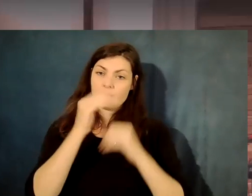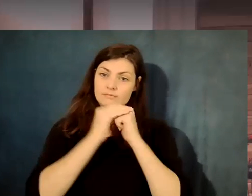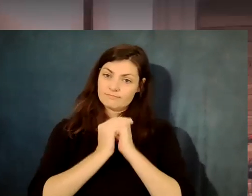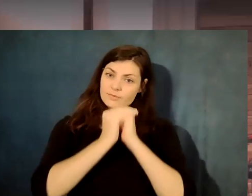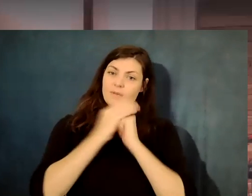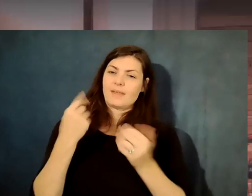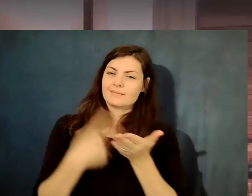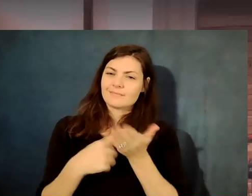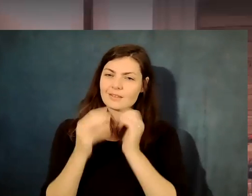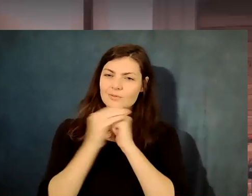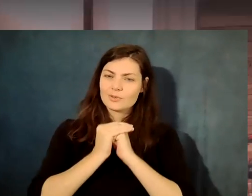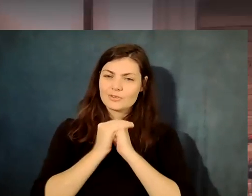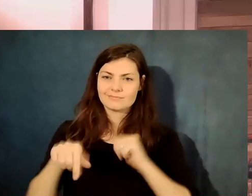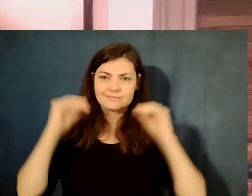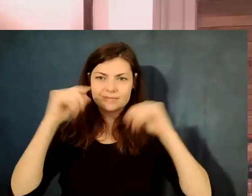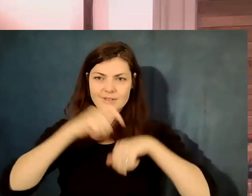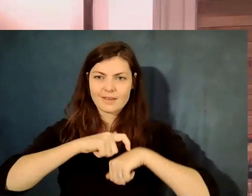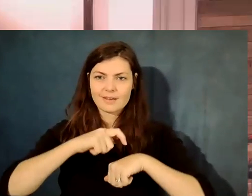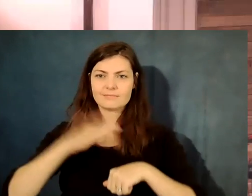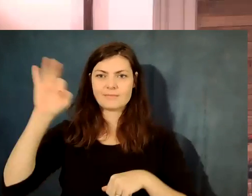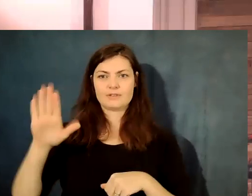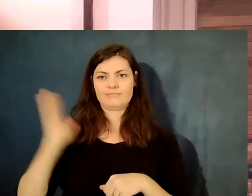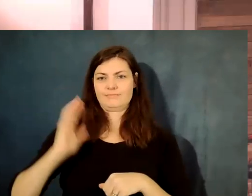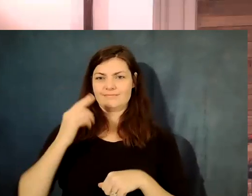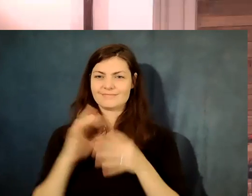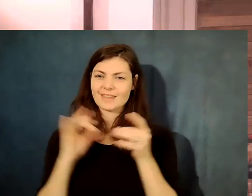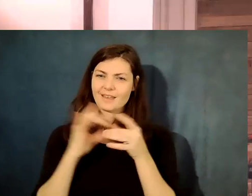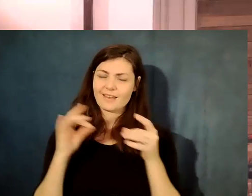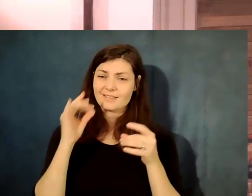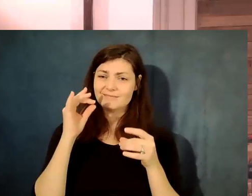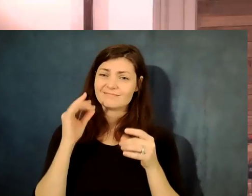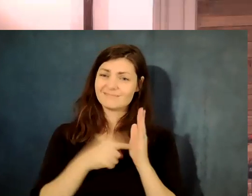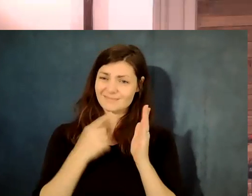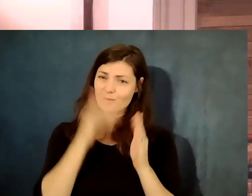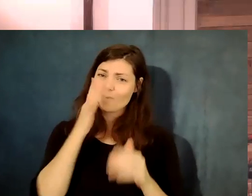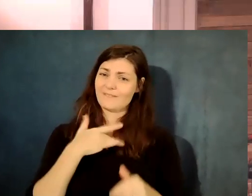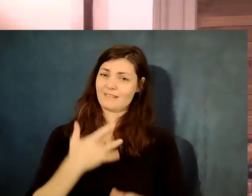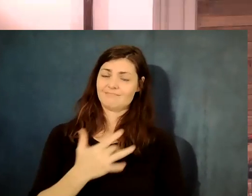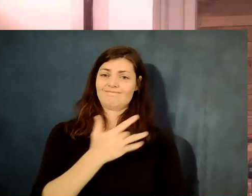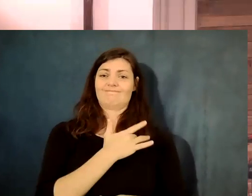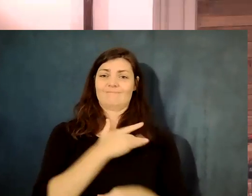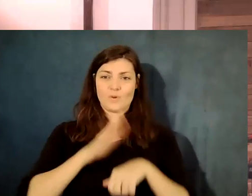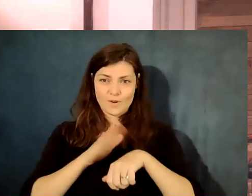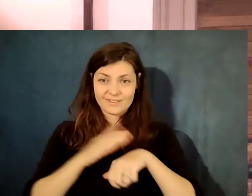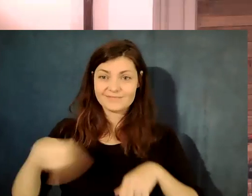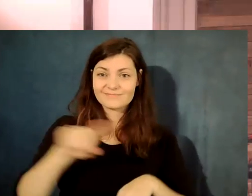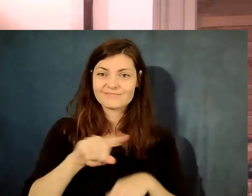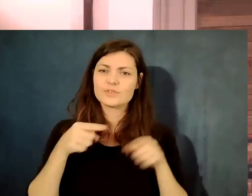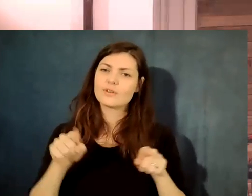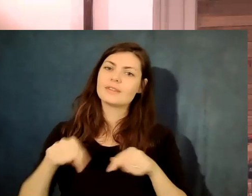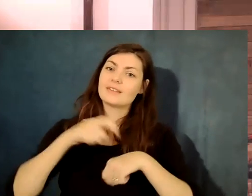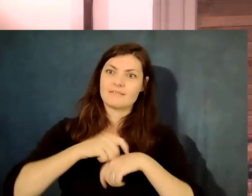So I'll encourage you. My pastor used to say this. We're going to talk about worship, and it's going to be a little bit convicting. So I'm warning you now in the time of worship to